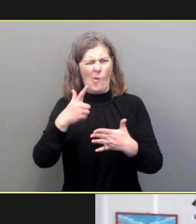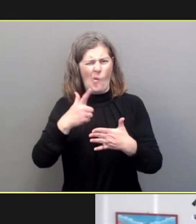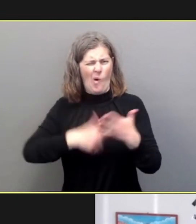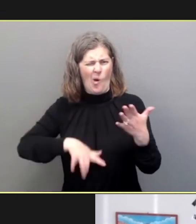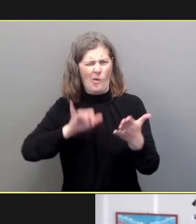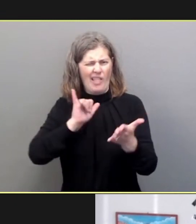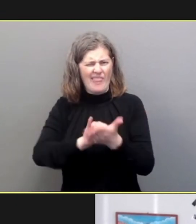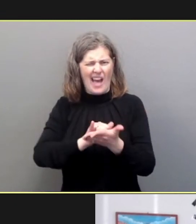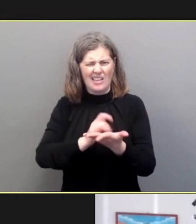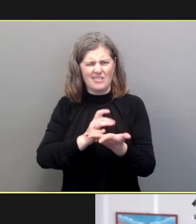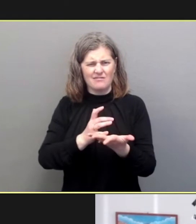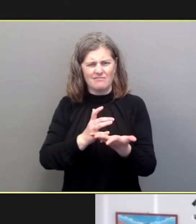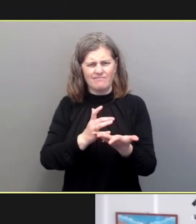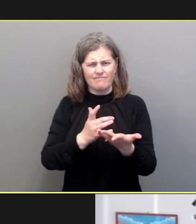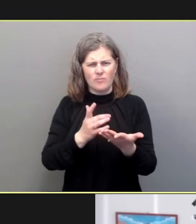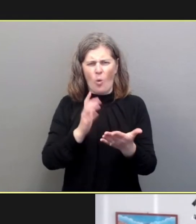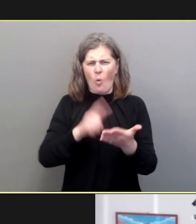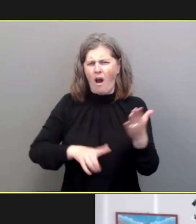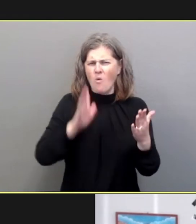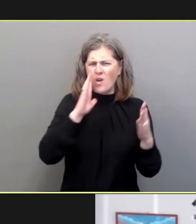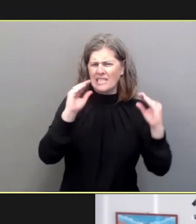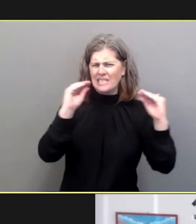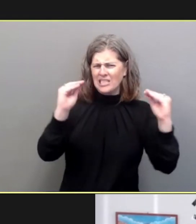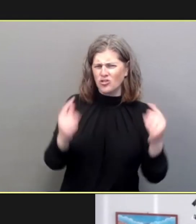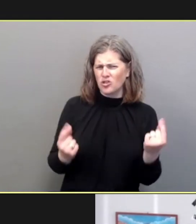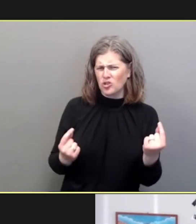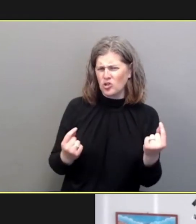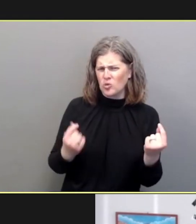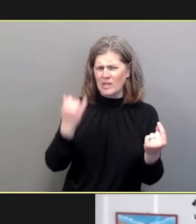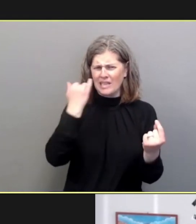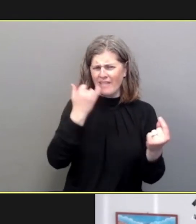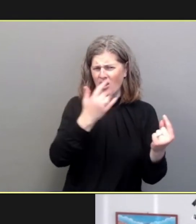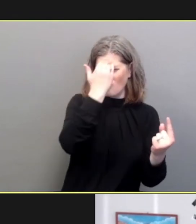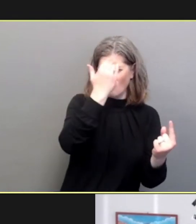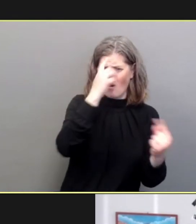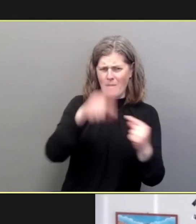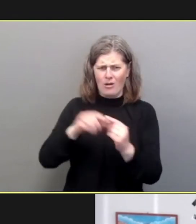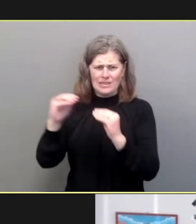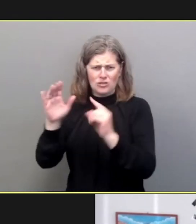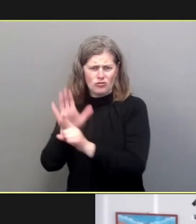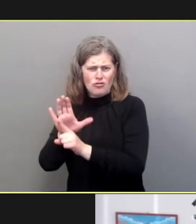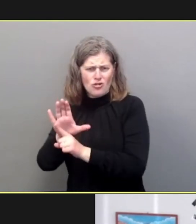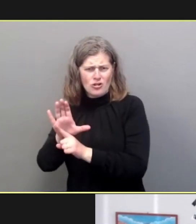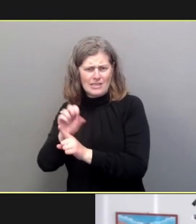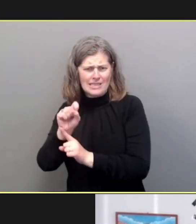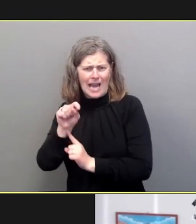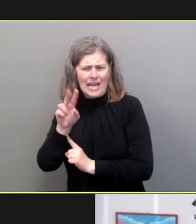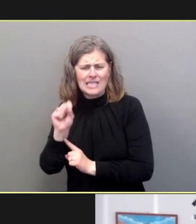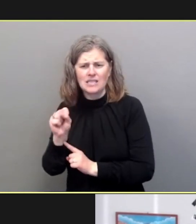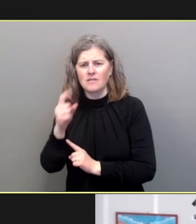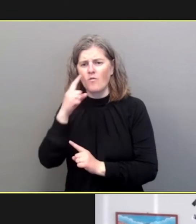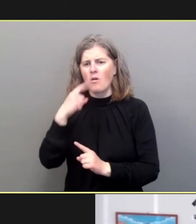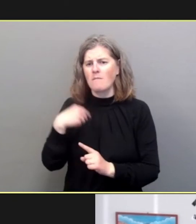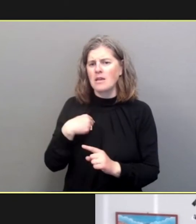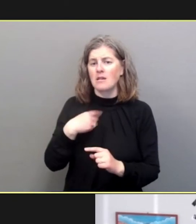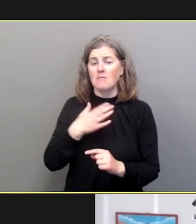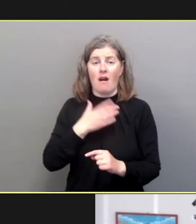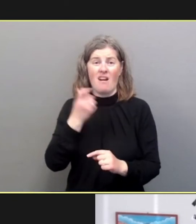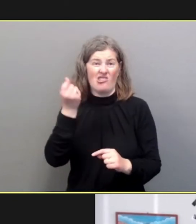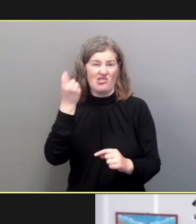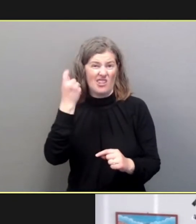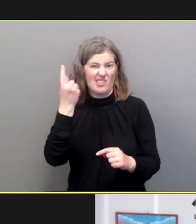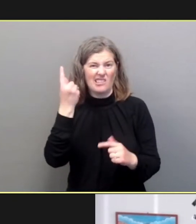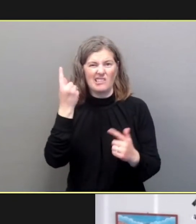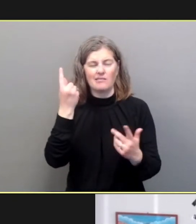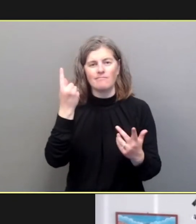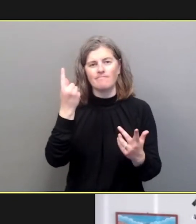intervention that parents would make? And I guess the cases, to me, I understand like the